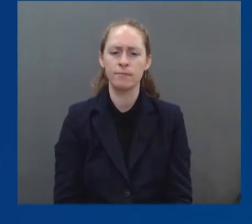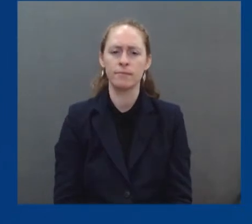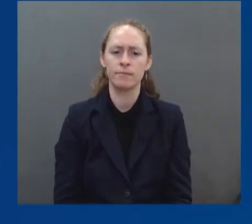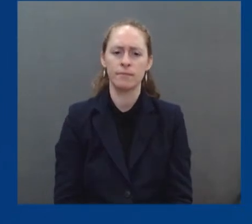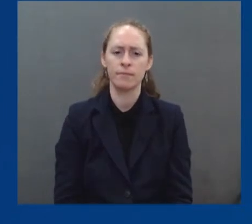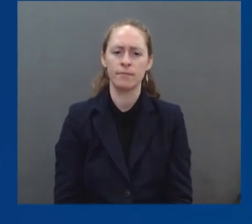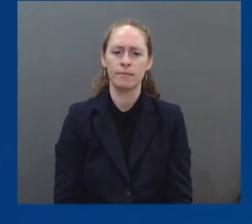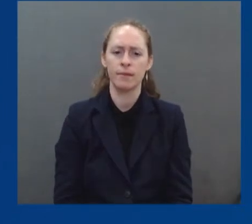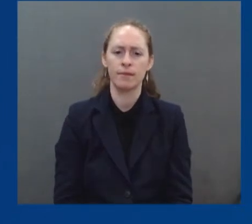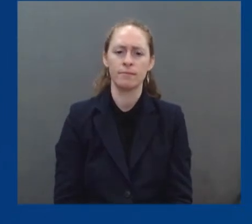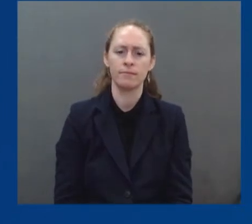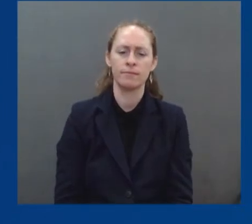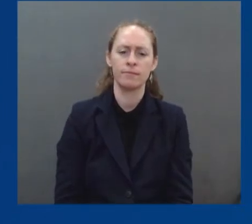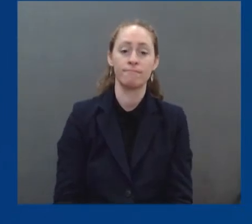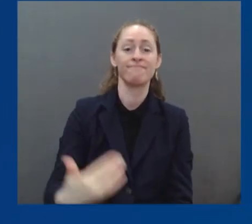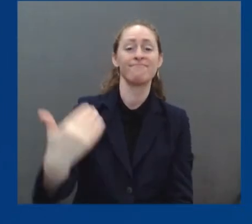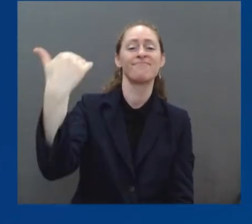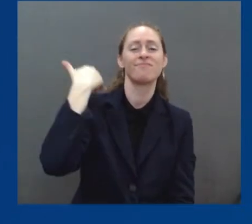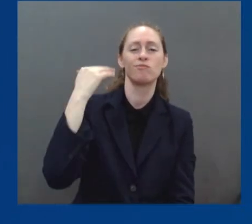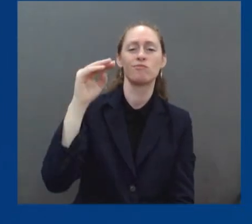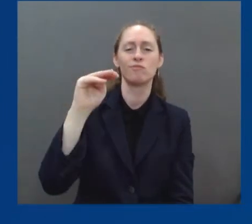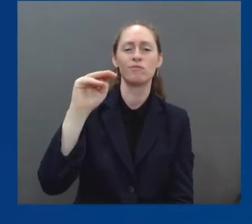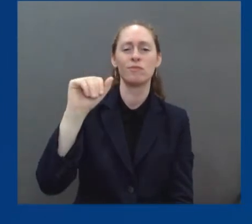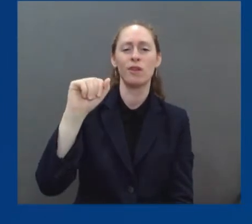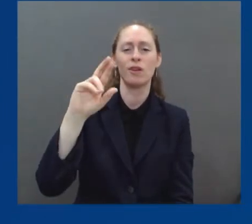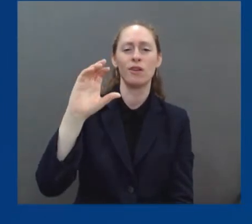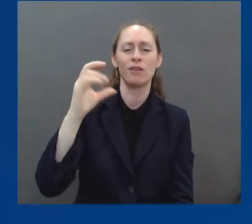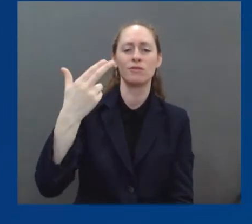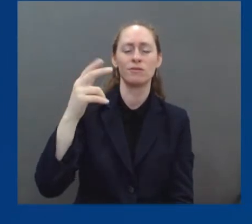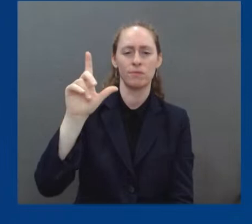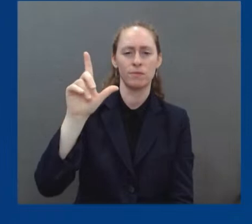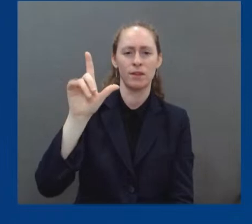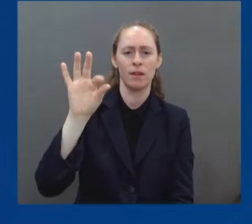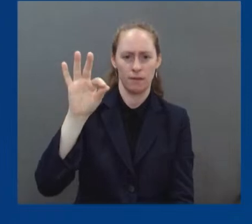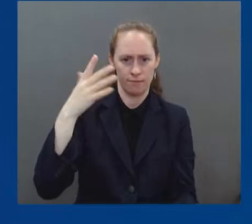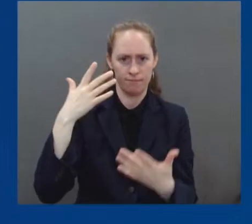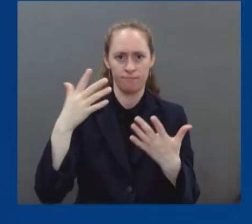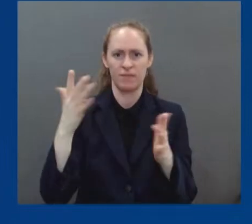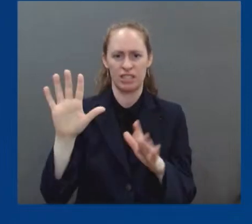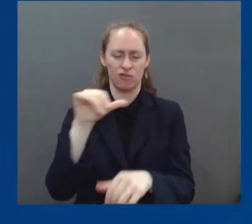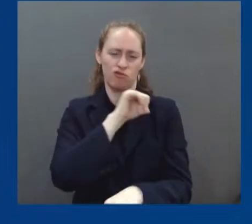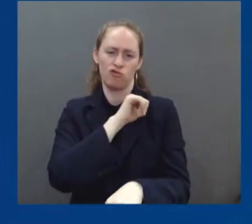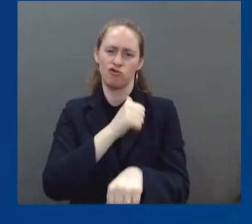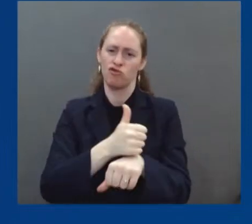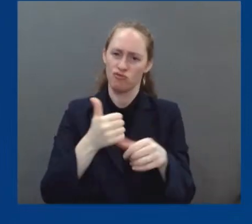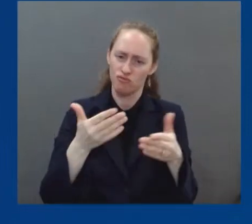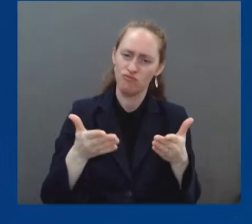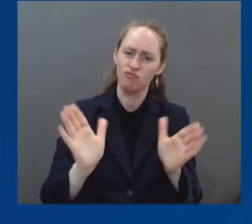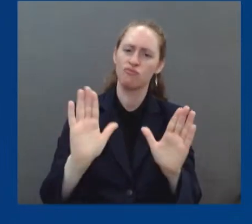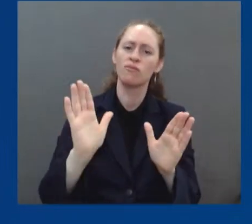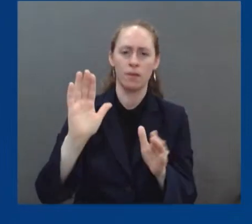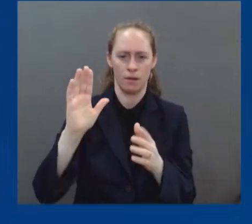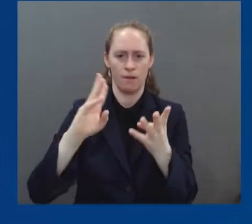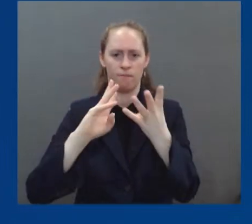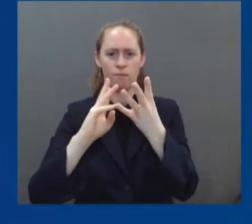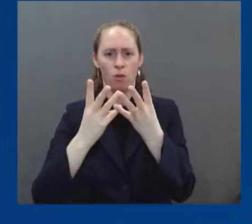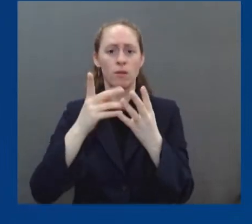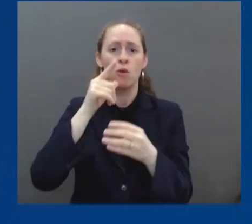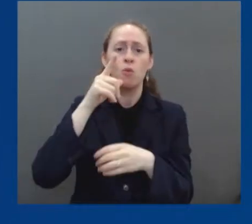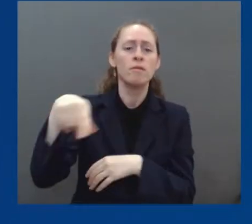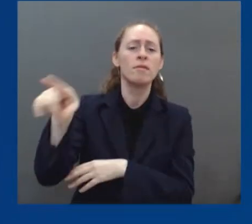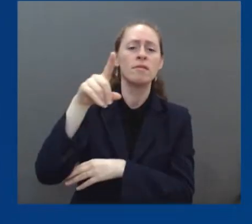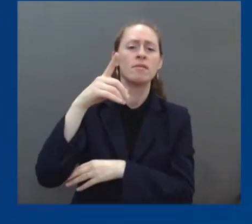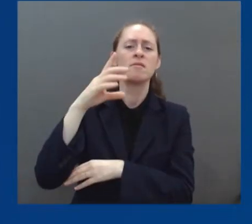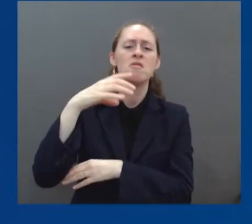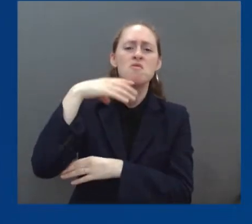doses of 2 COVID-19 vaccines for older and immunocompromised individuals. And the CDC